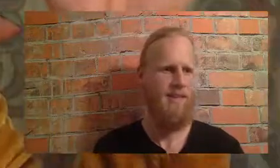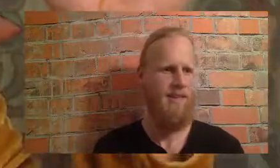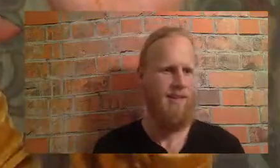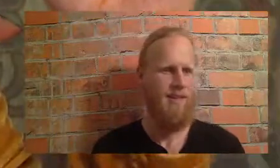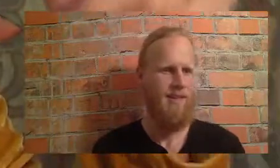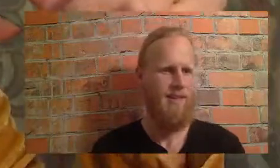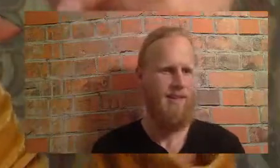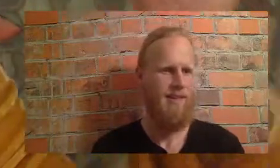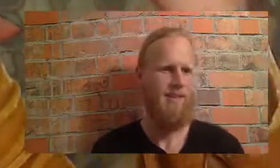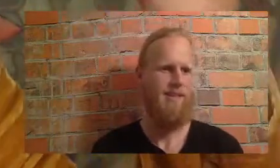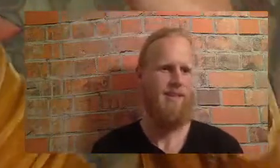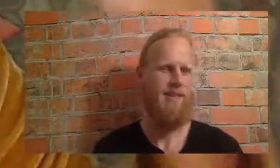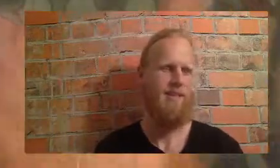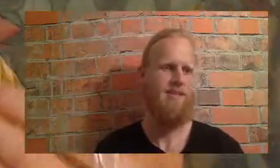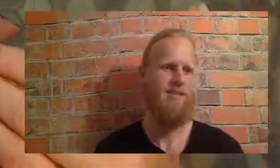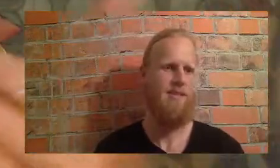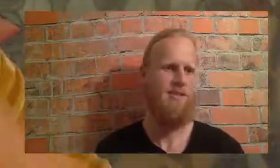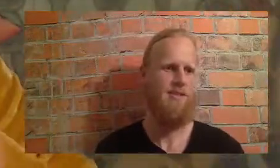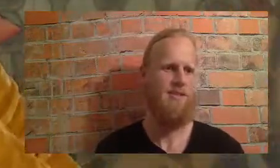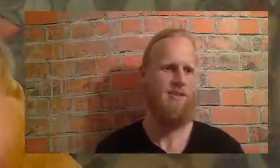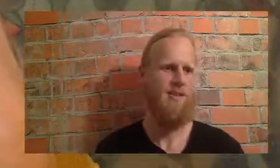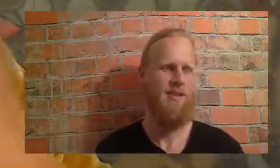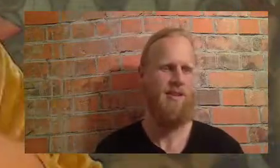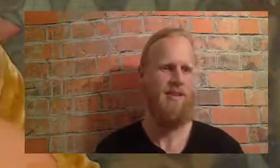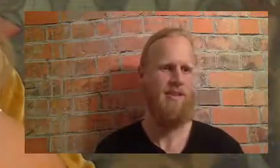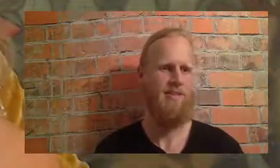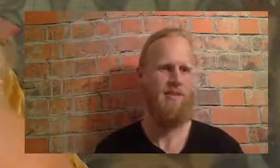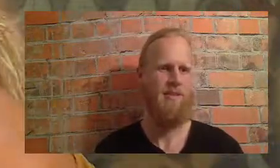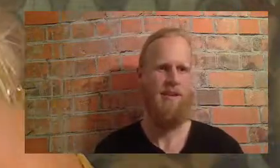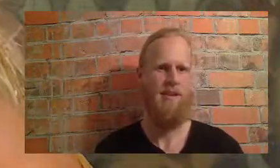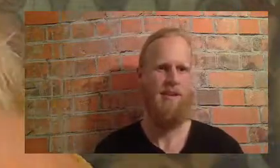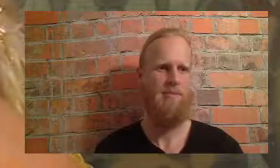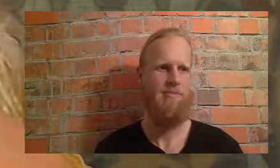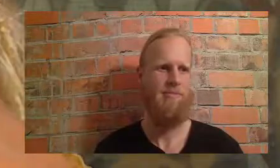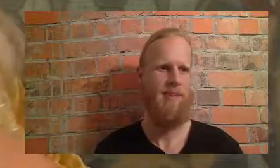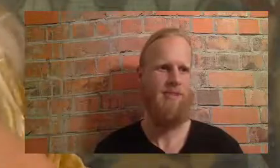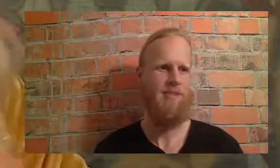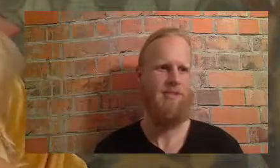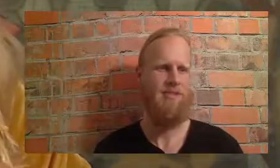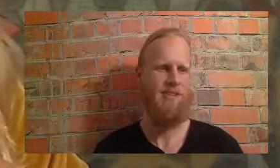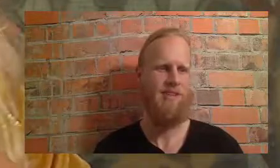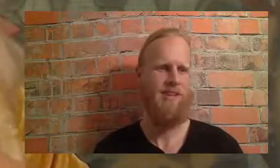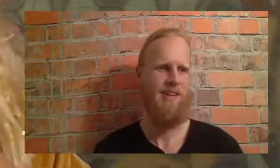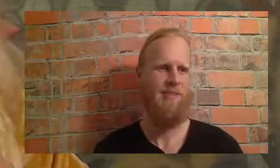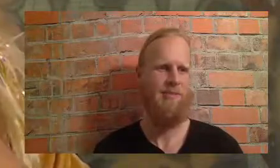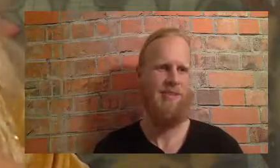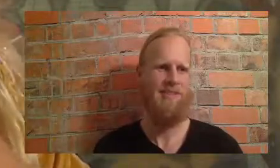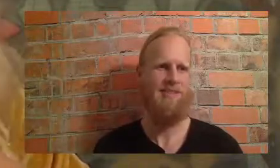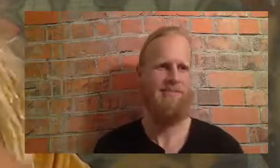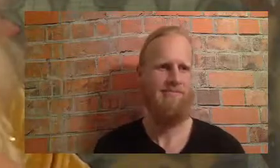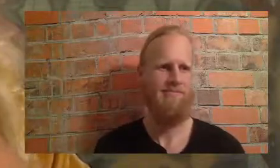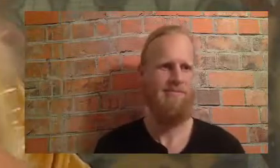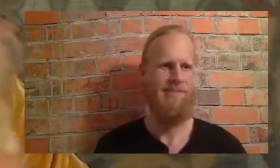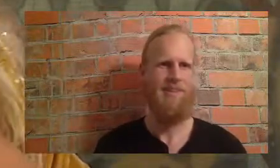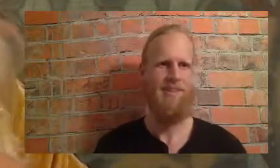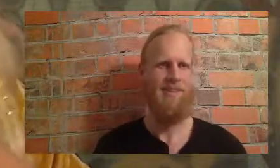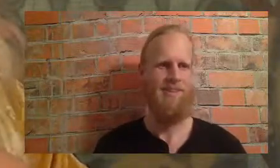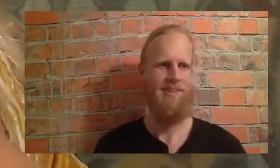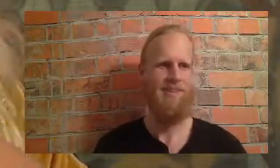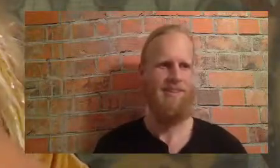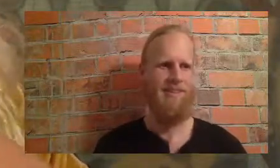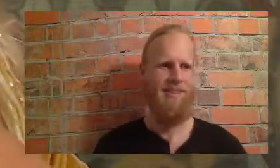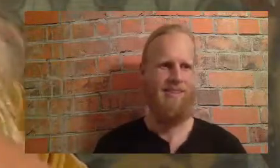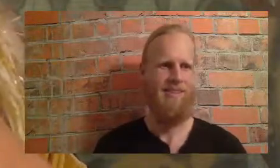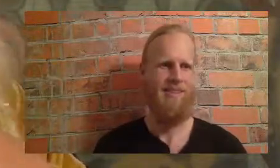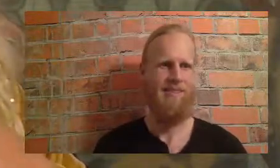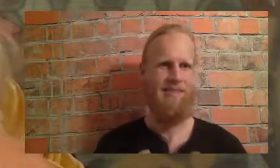that you don't have to study it, you can just experience it. All right, massaging the front of the chest, big deep breath.